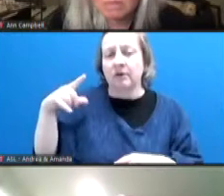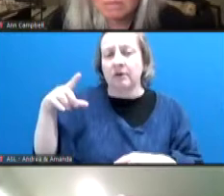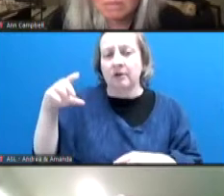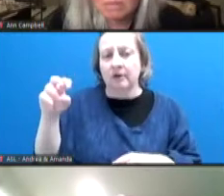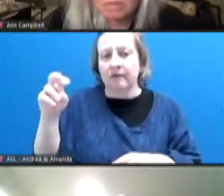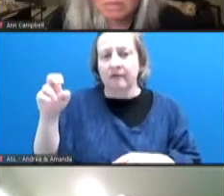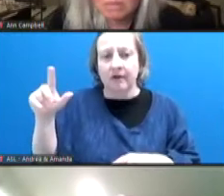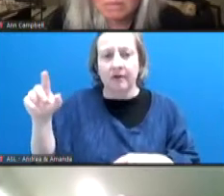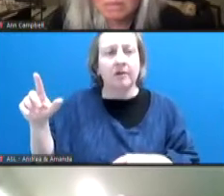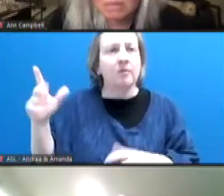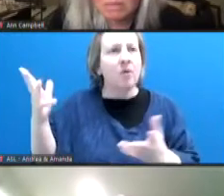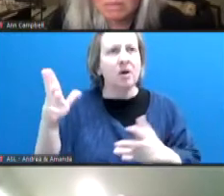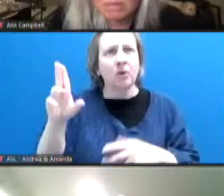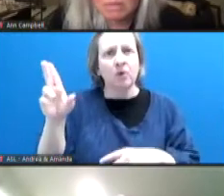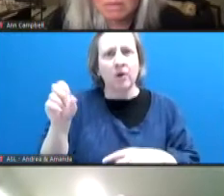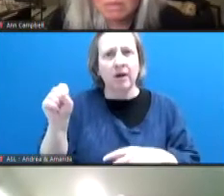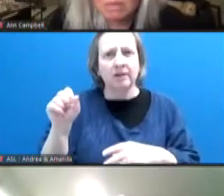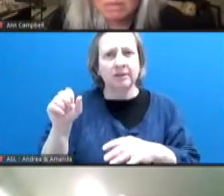Department?